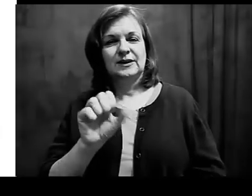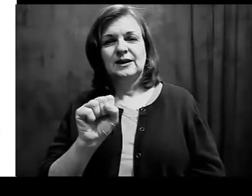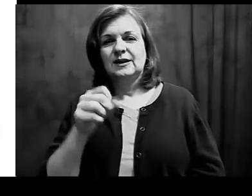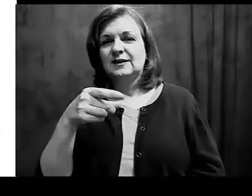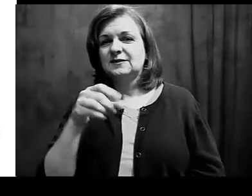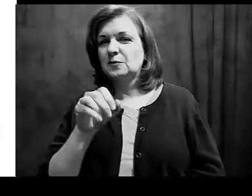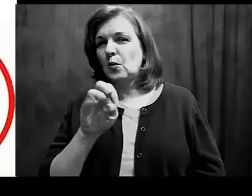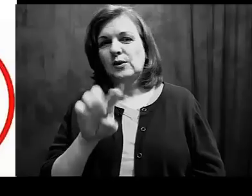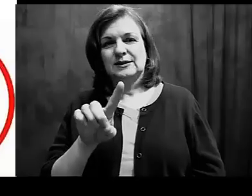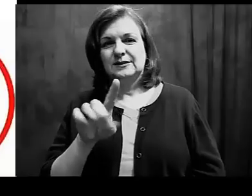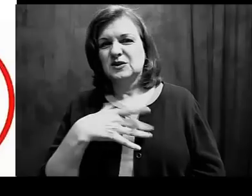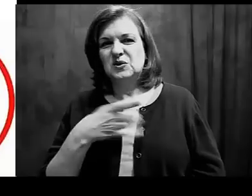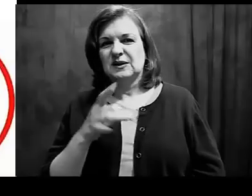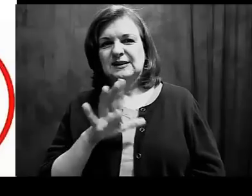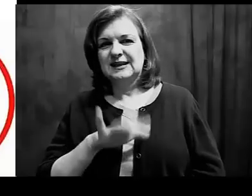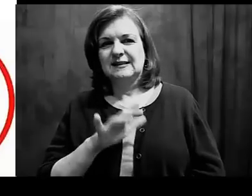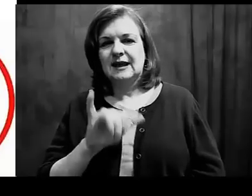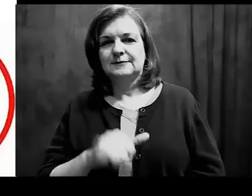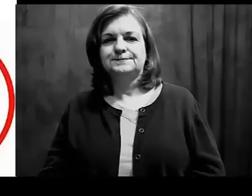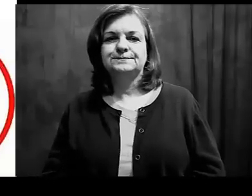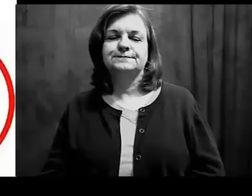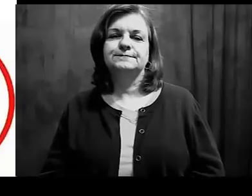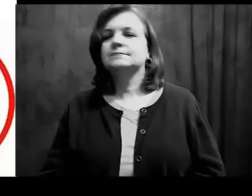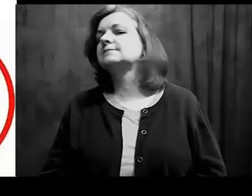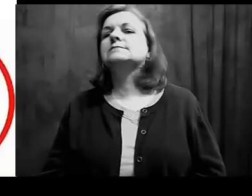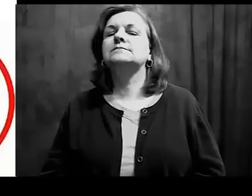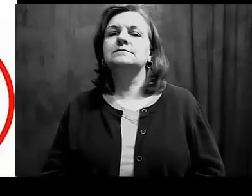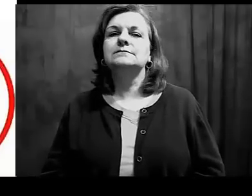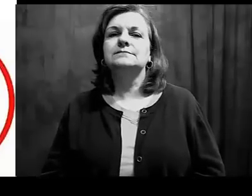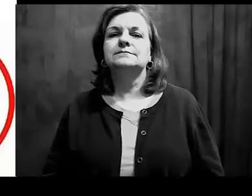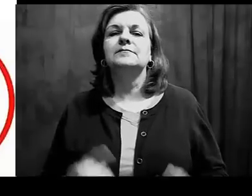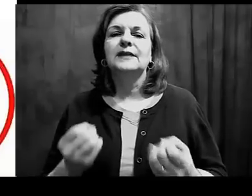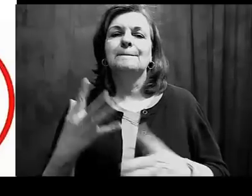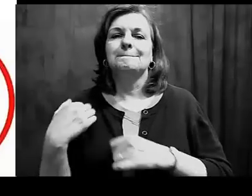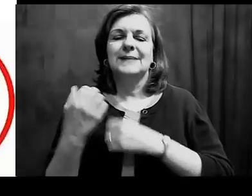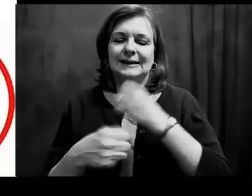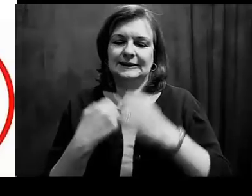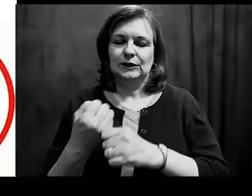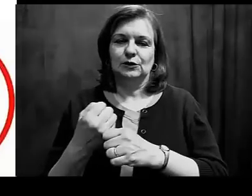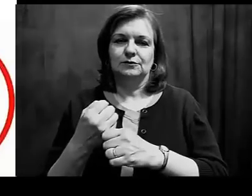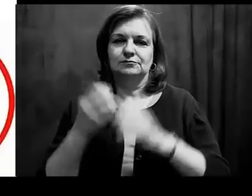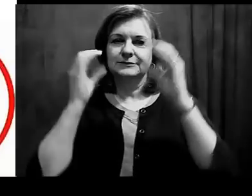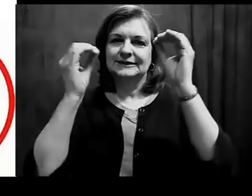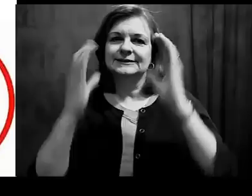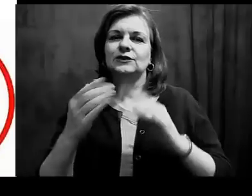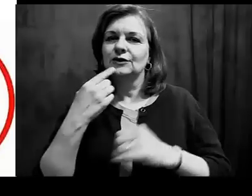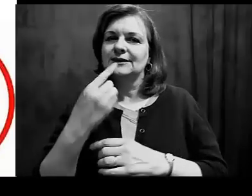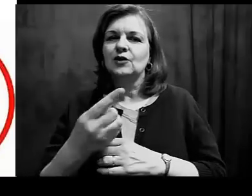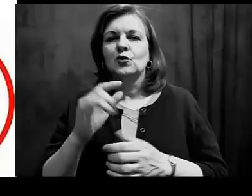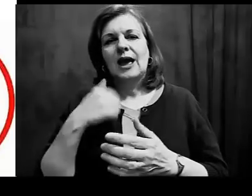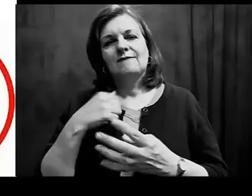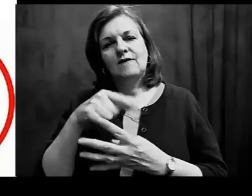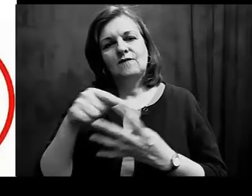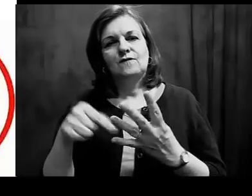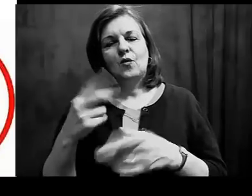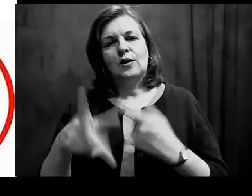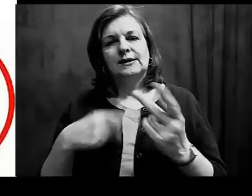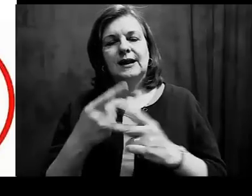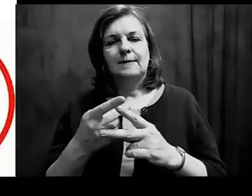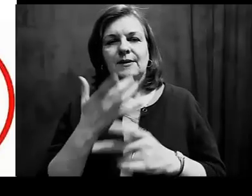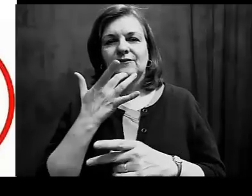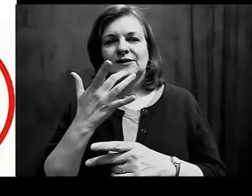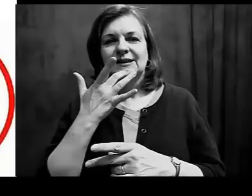are spoiled and that you don't want to eat. We told you for years, I'm sure, that you have four